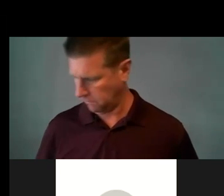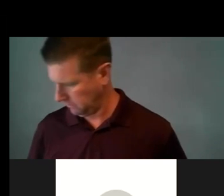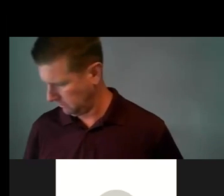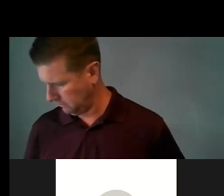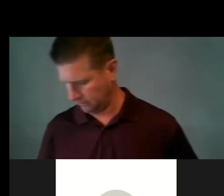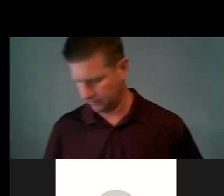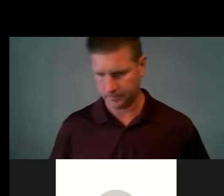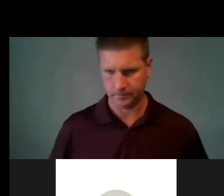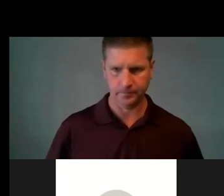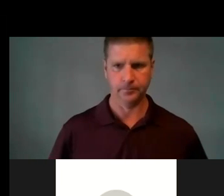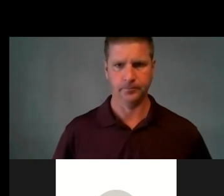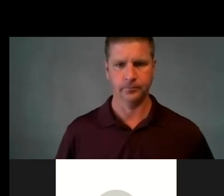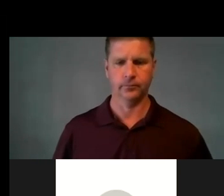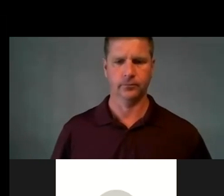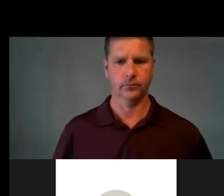So moved.